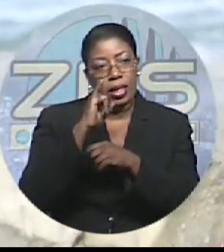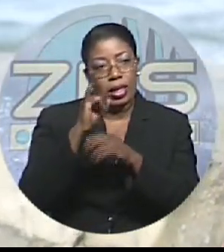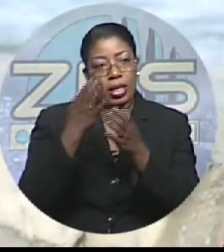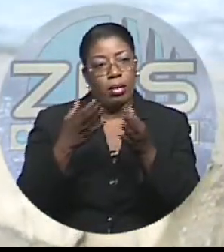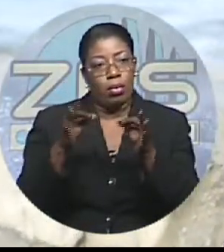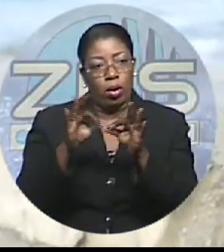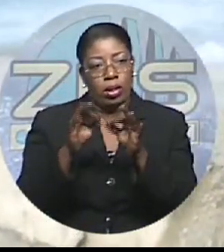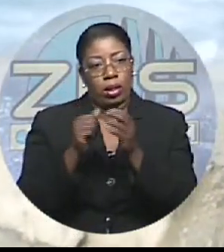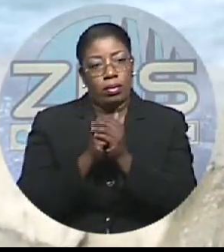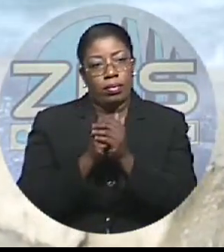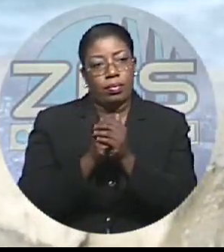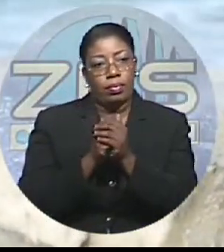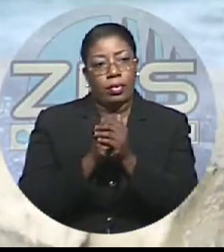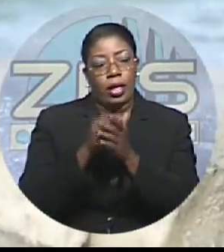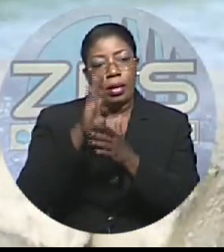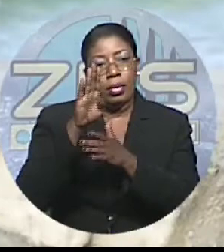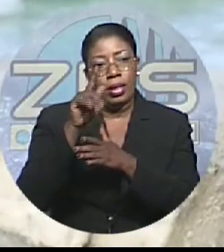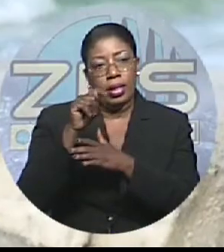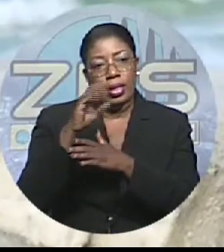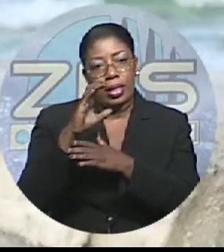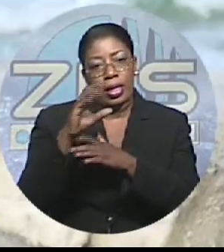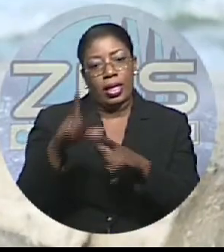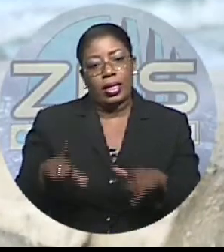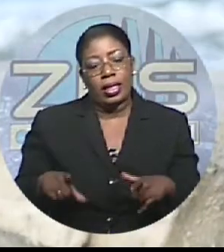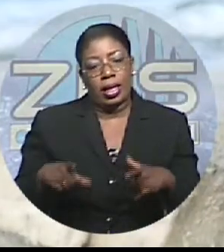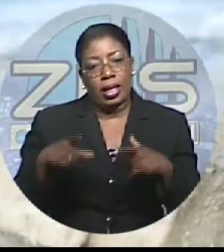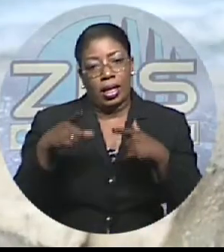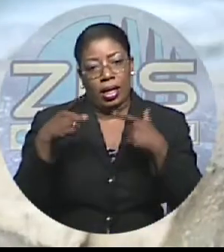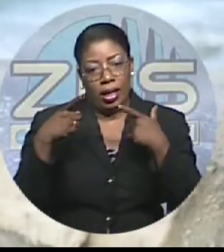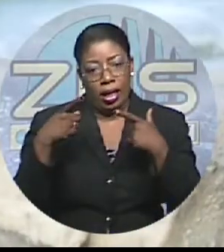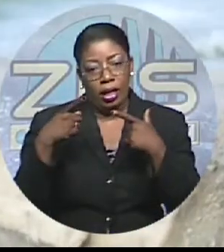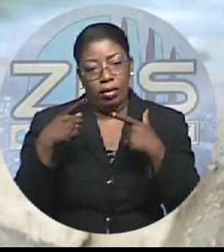You know, BTC is the lifeline